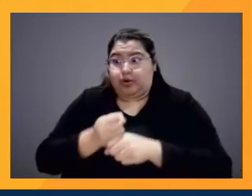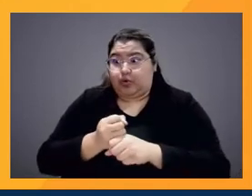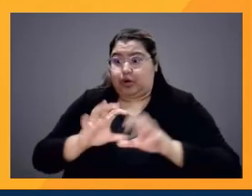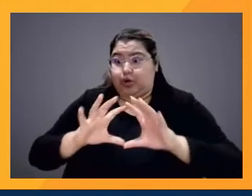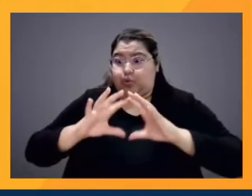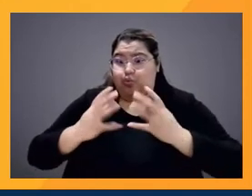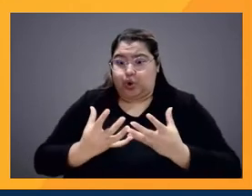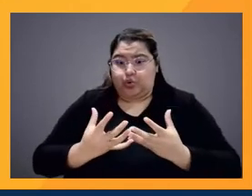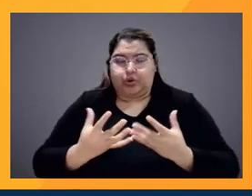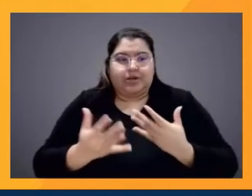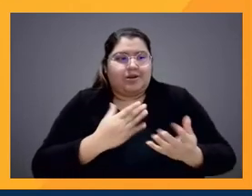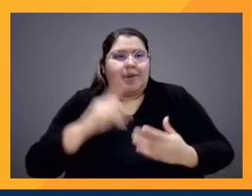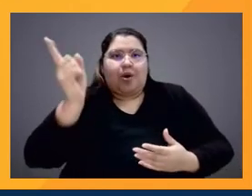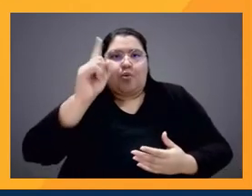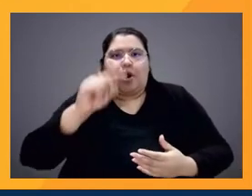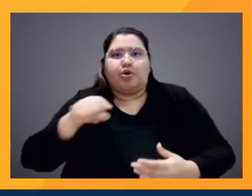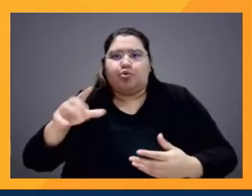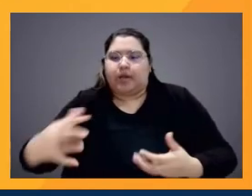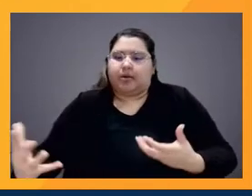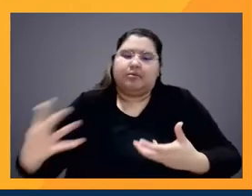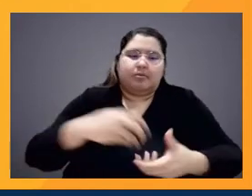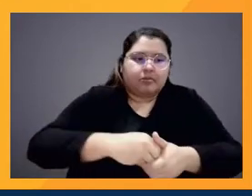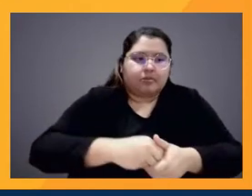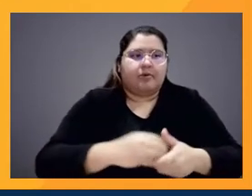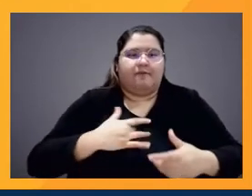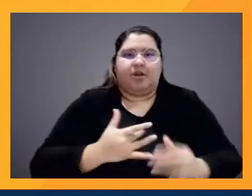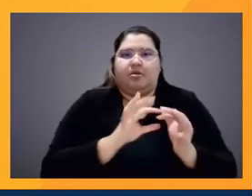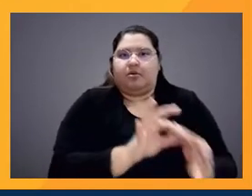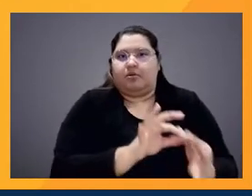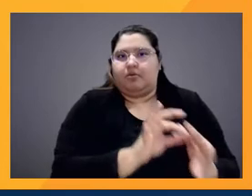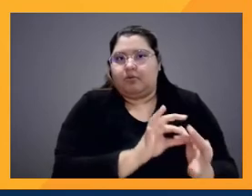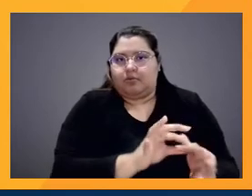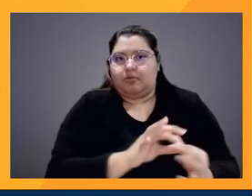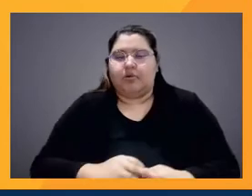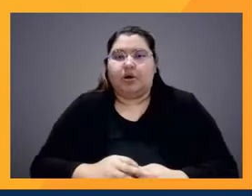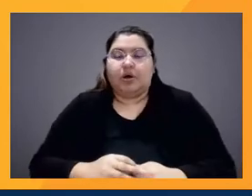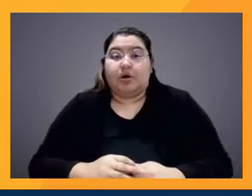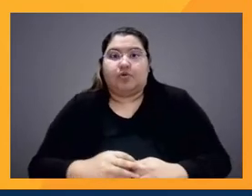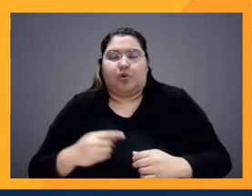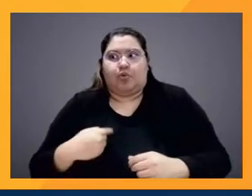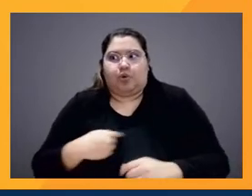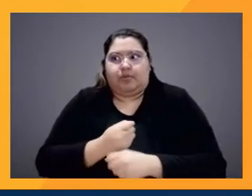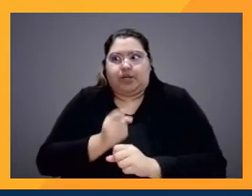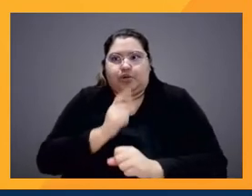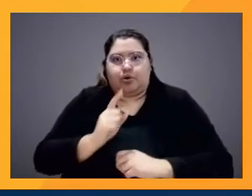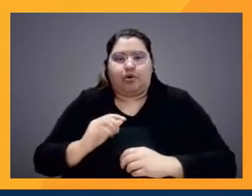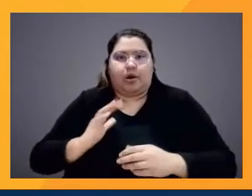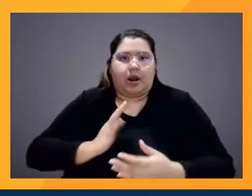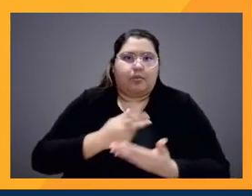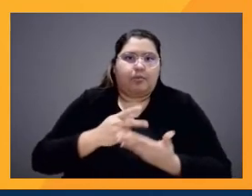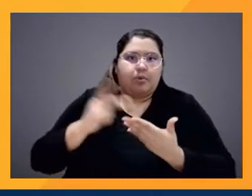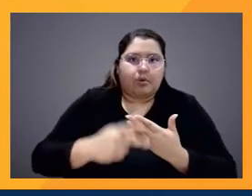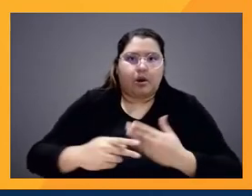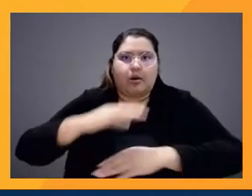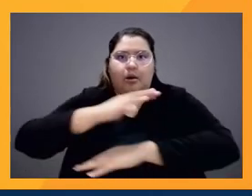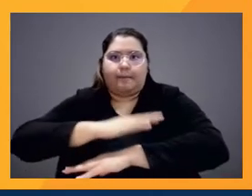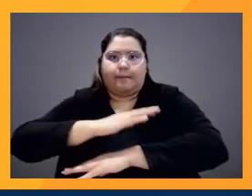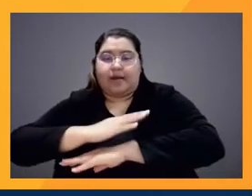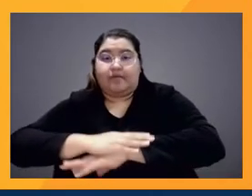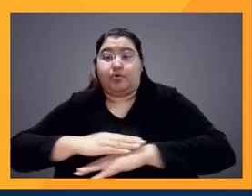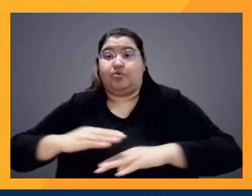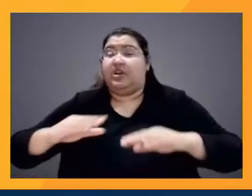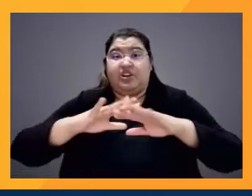do without childcare. We're trying to figure out what to do when schools are meeting virtually. And we have someone at home who now